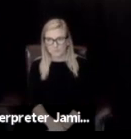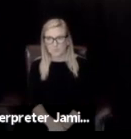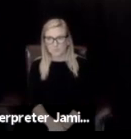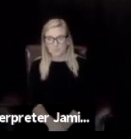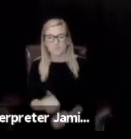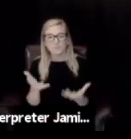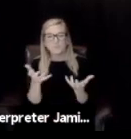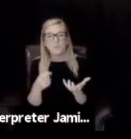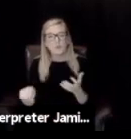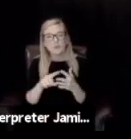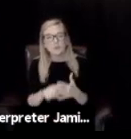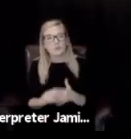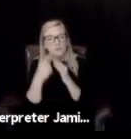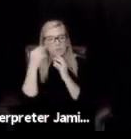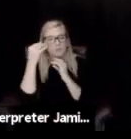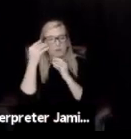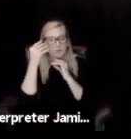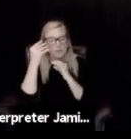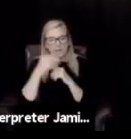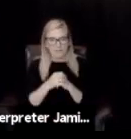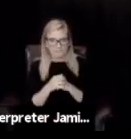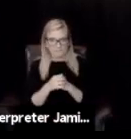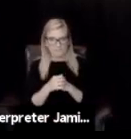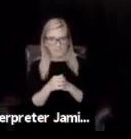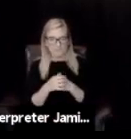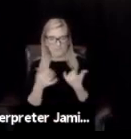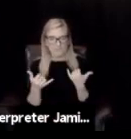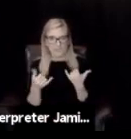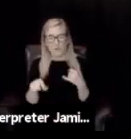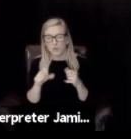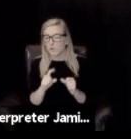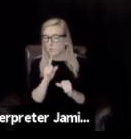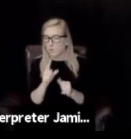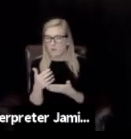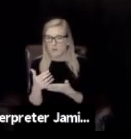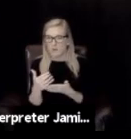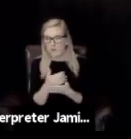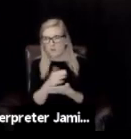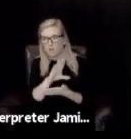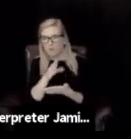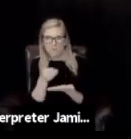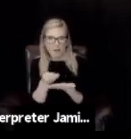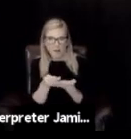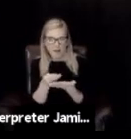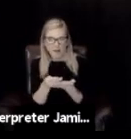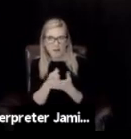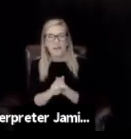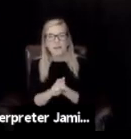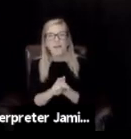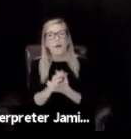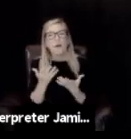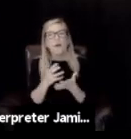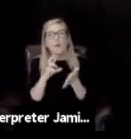begin to think, here's where you can really make your money, is what is the research